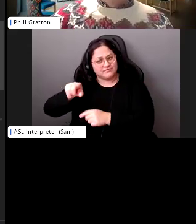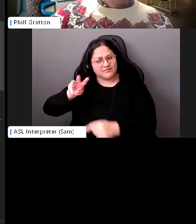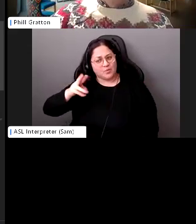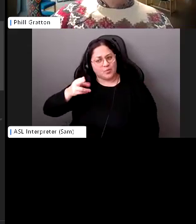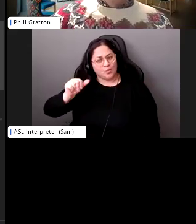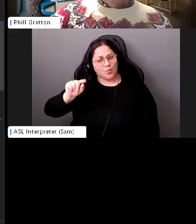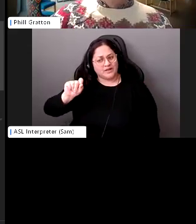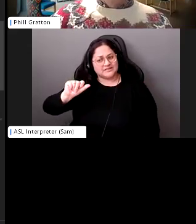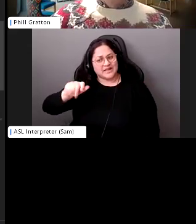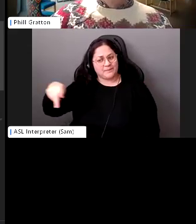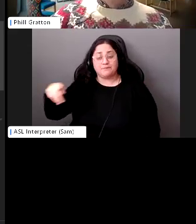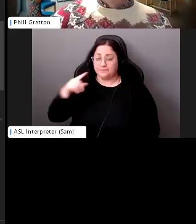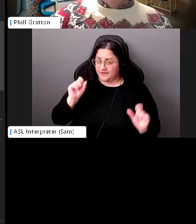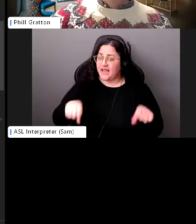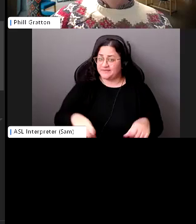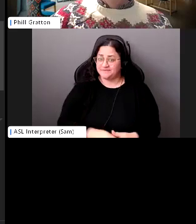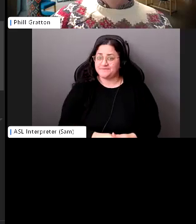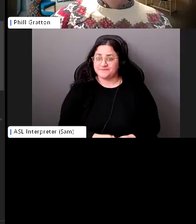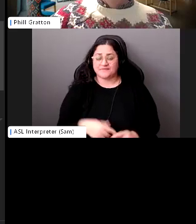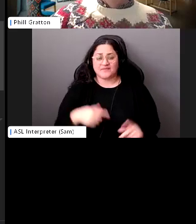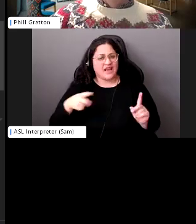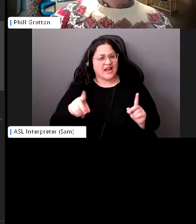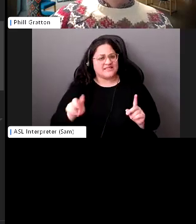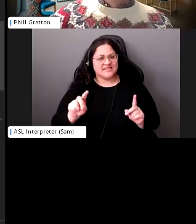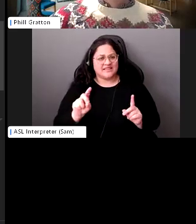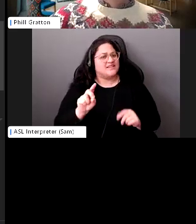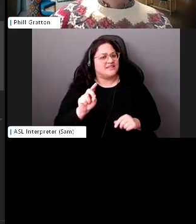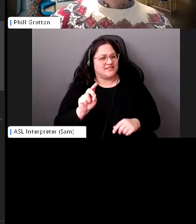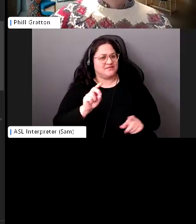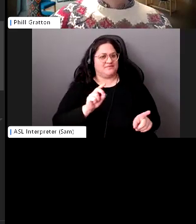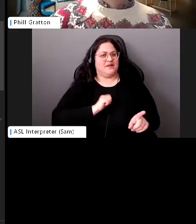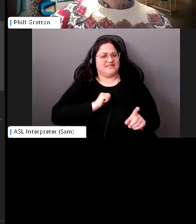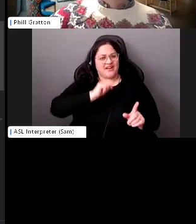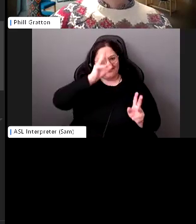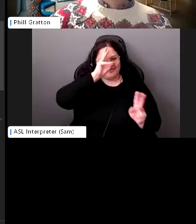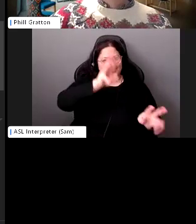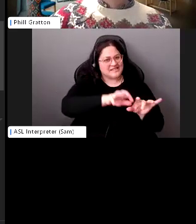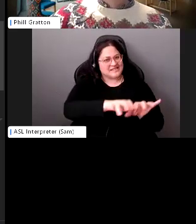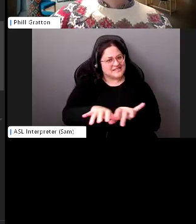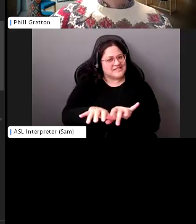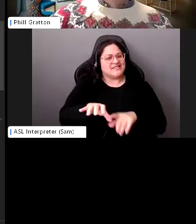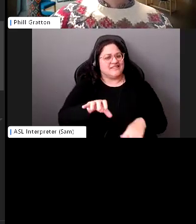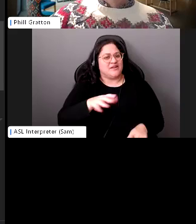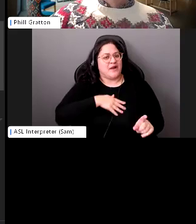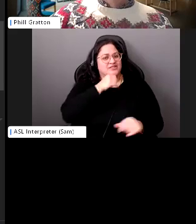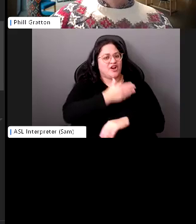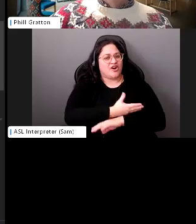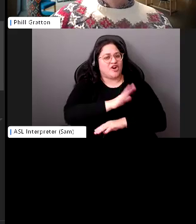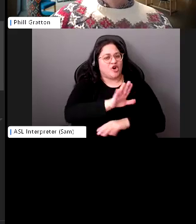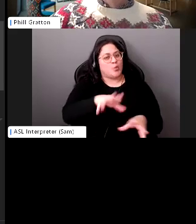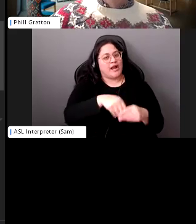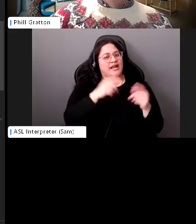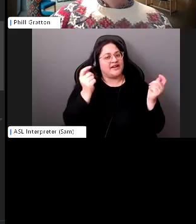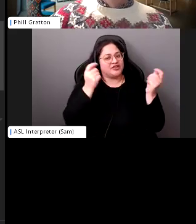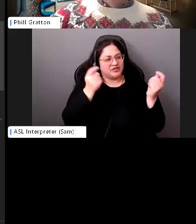anniversary, describing what they look like and so on. And then I copied it and sent it as an online greeting, for their anniversary. So you can do that.